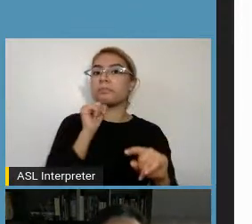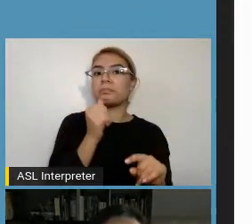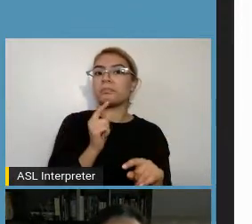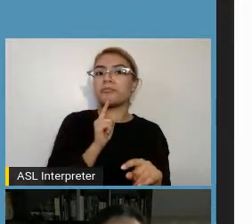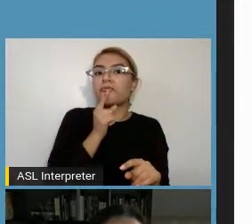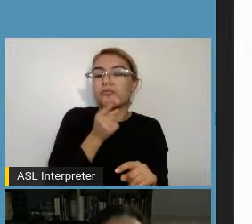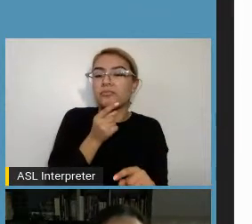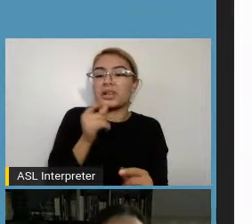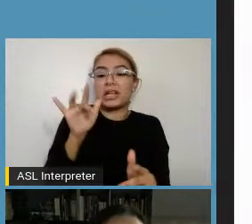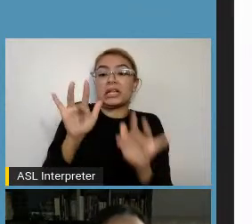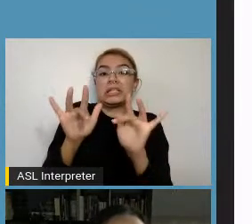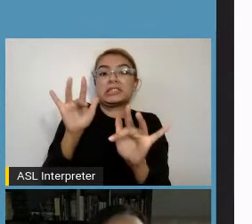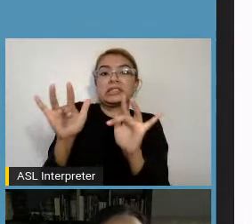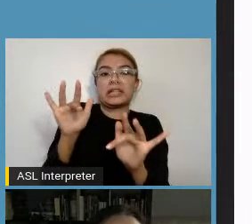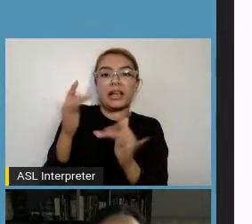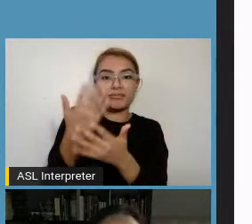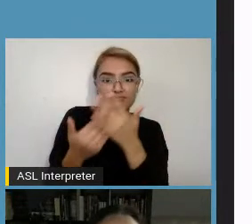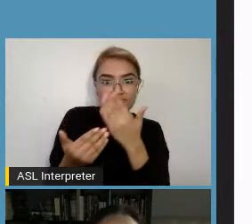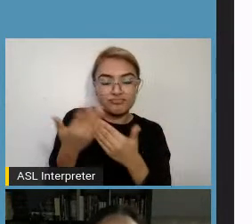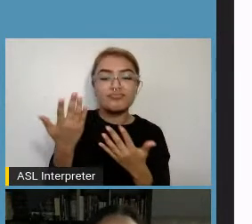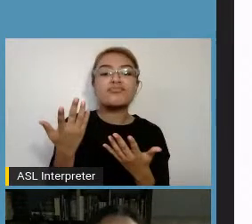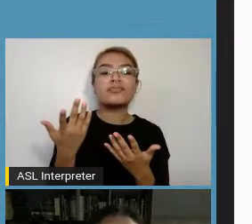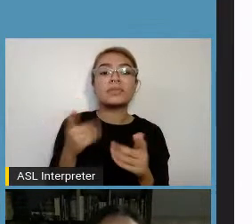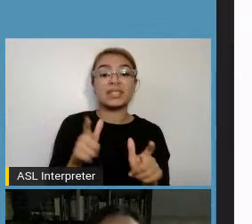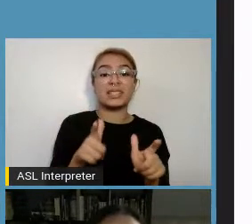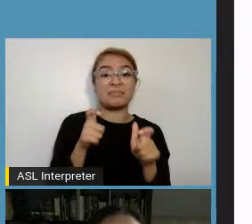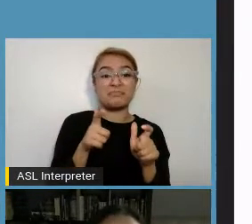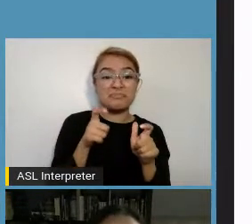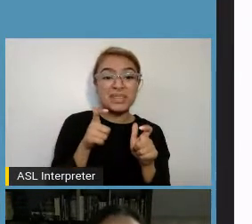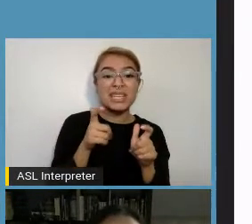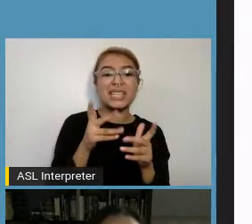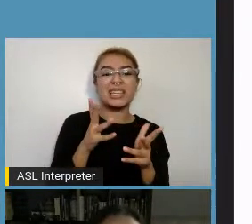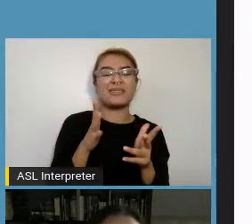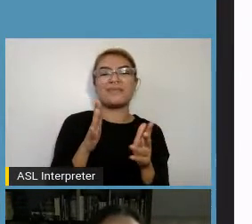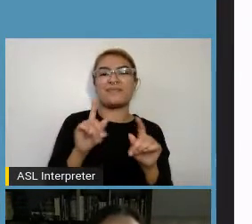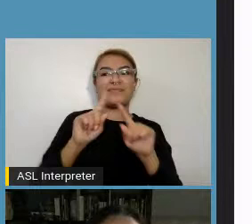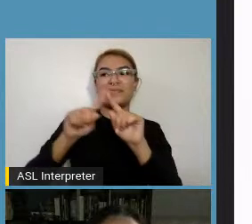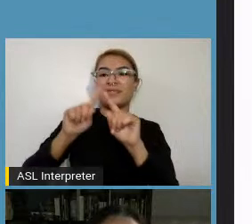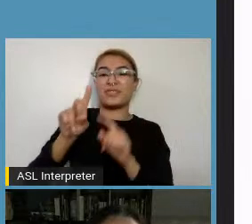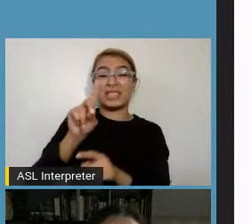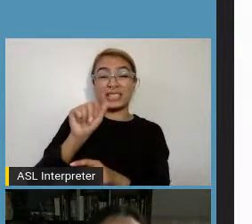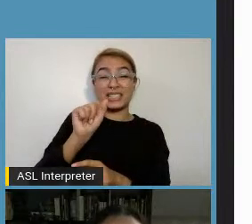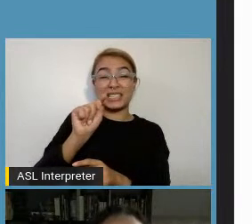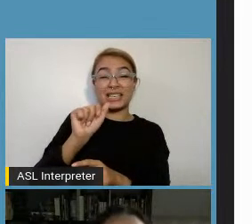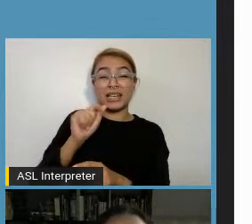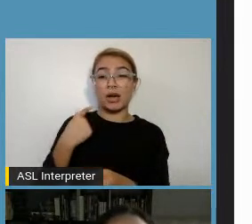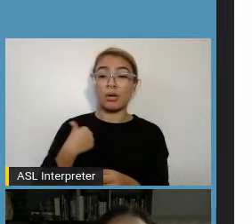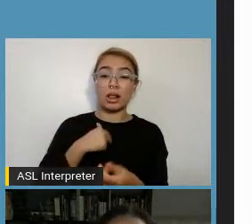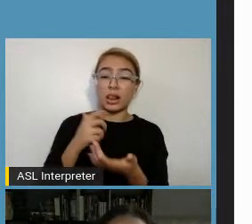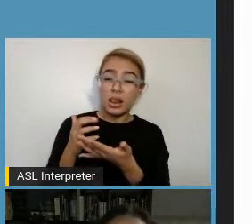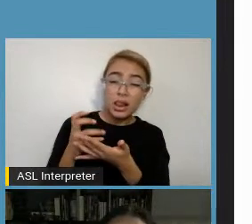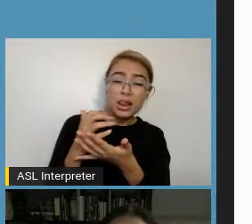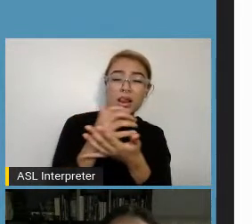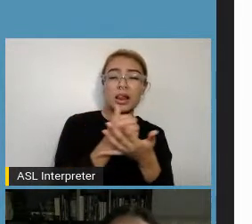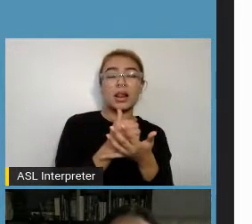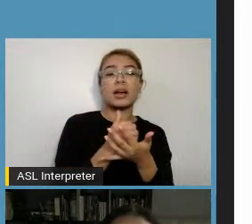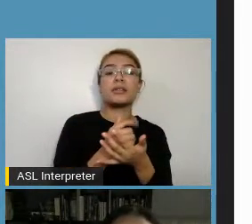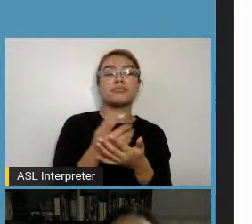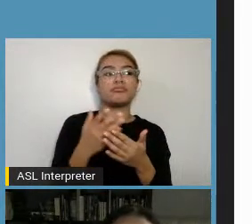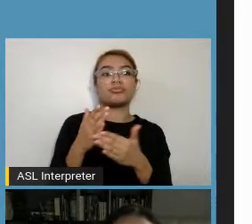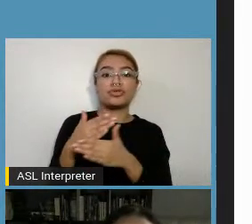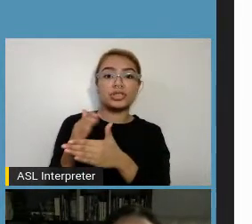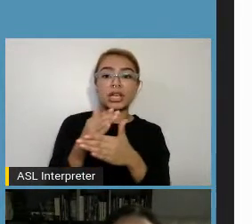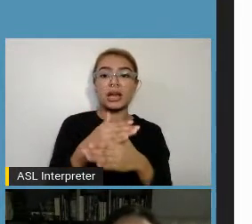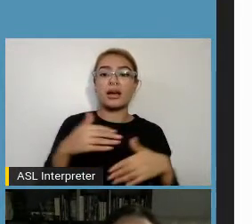get, destroyed. The speed of the compounding data that we're collecting and sharing